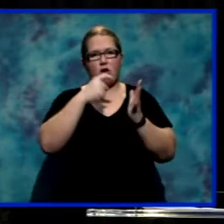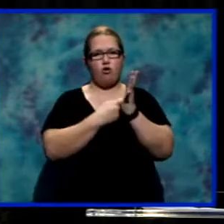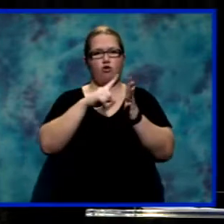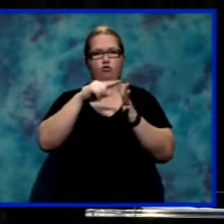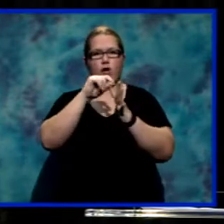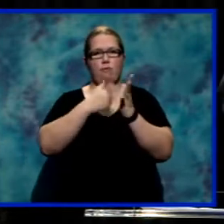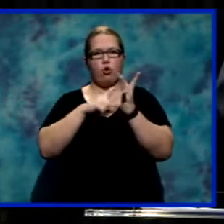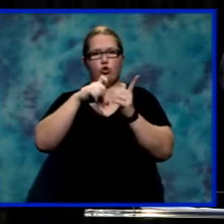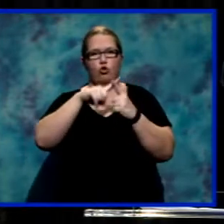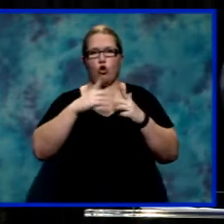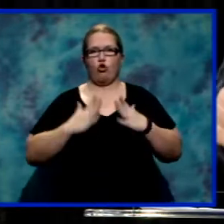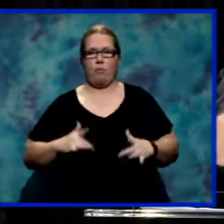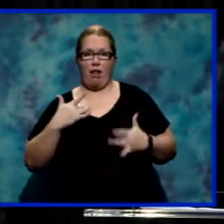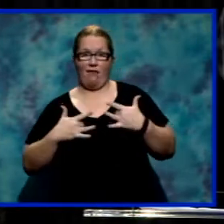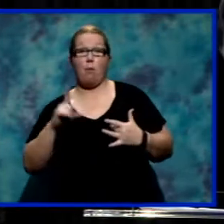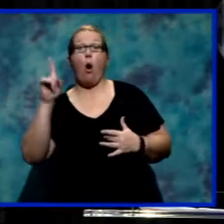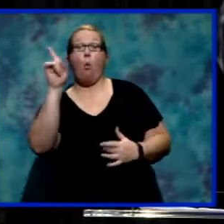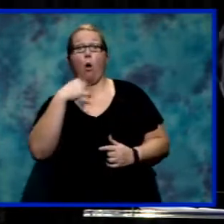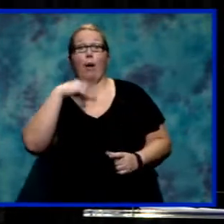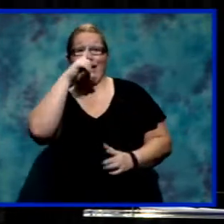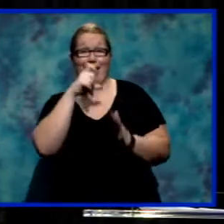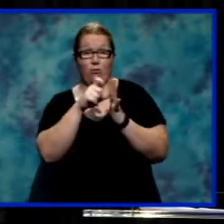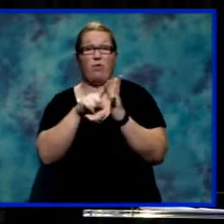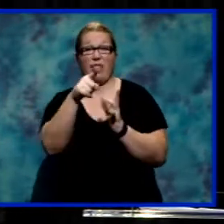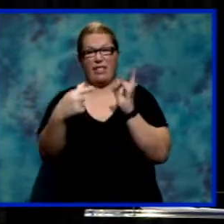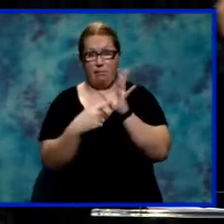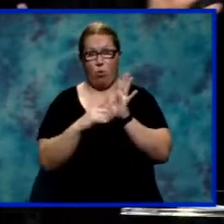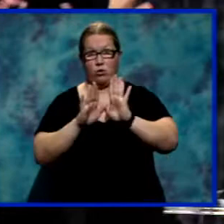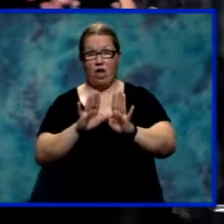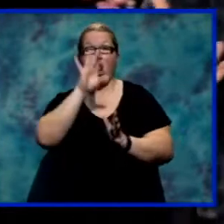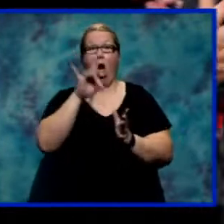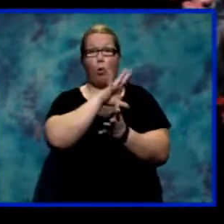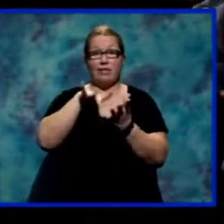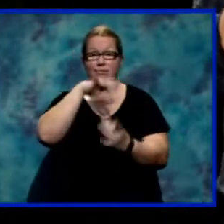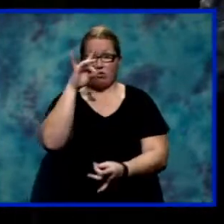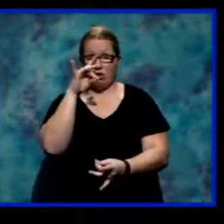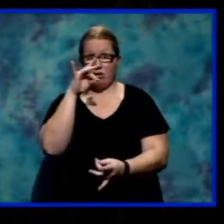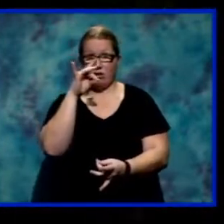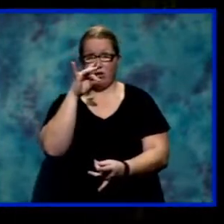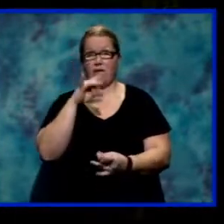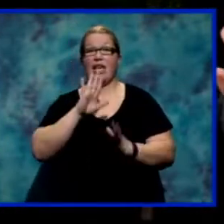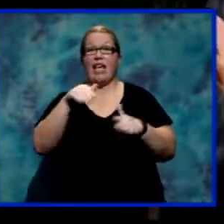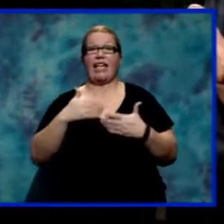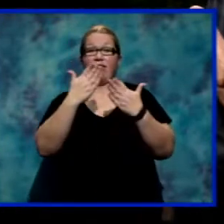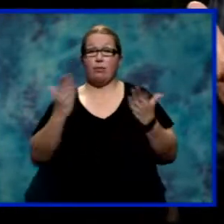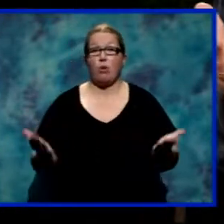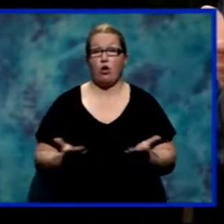human life. But what we can do, and this is where it gets important, the Holy Spirit gives